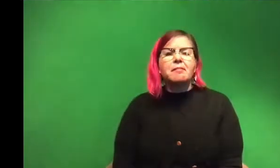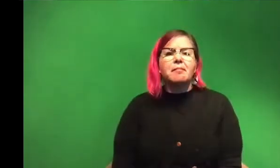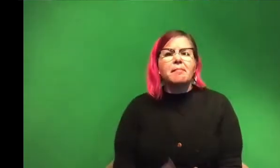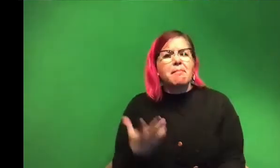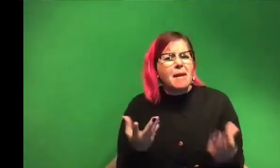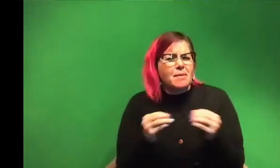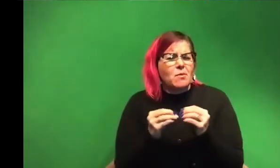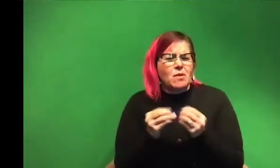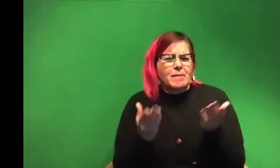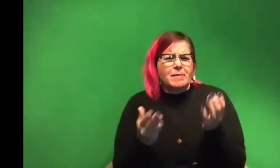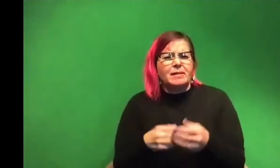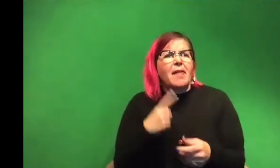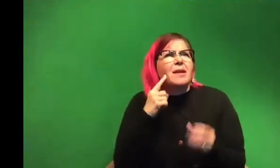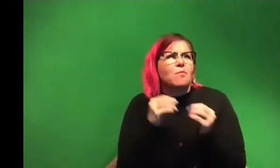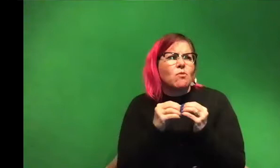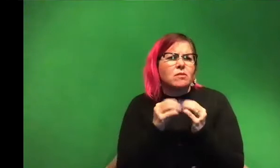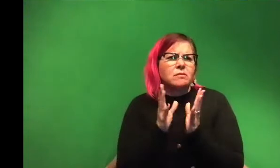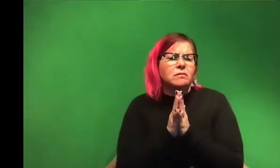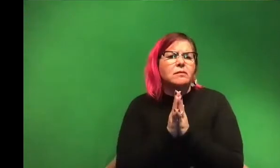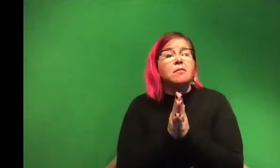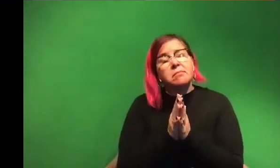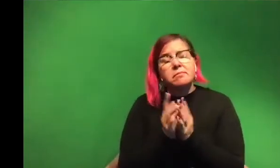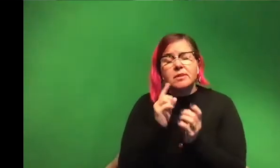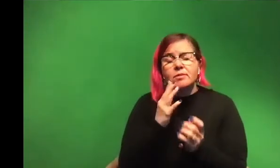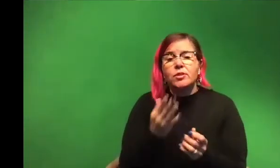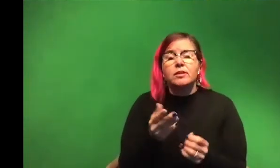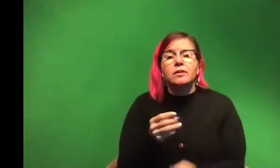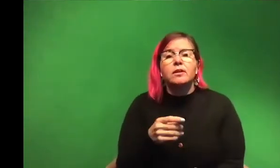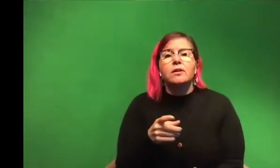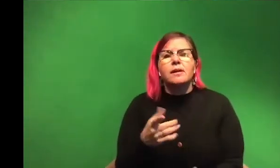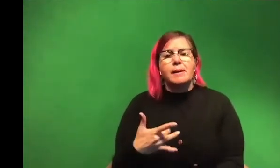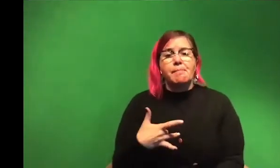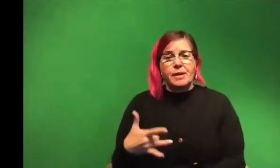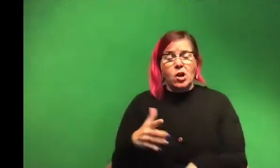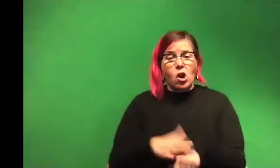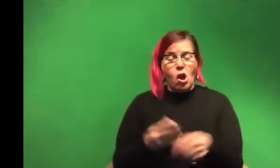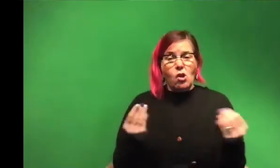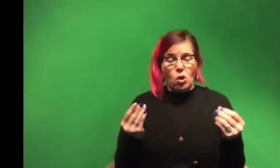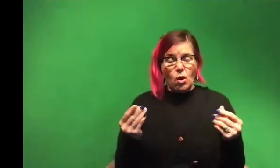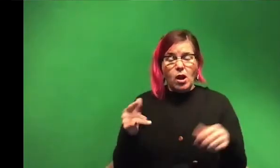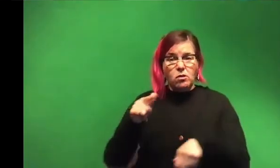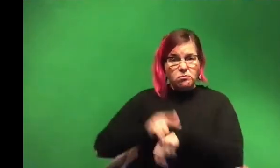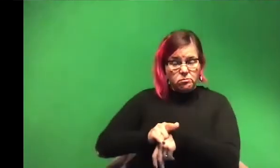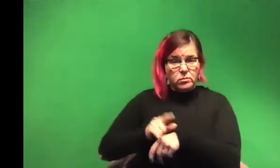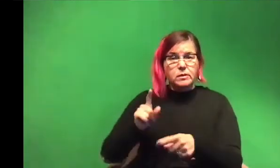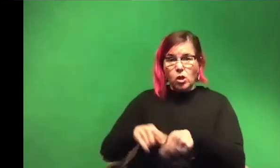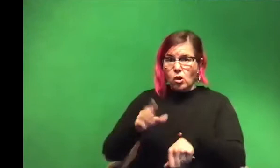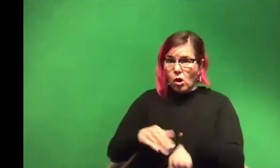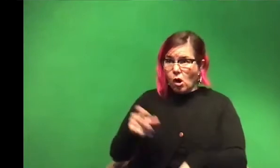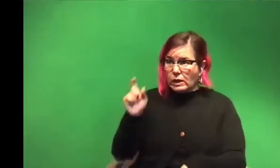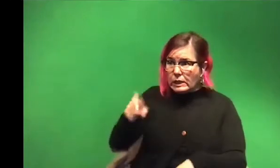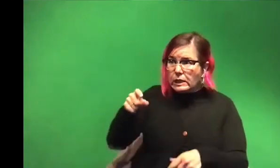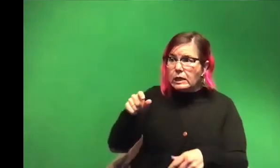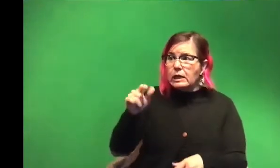more. I think more. sounds good. So, are they generally on the ground until you get a call like, hey, we need